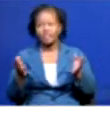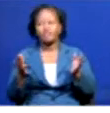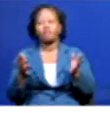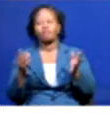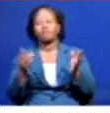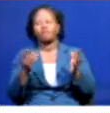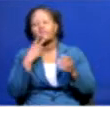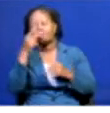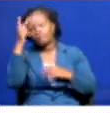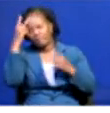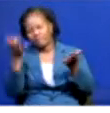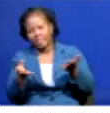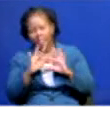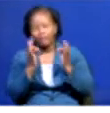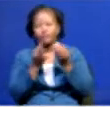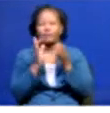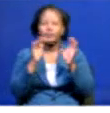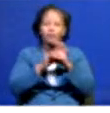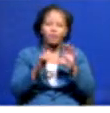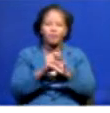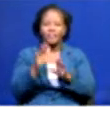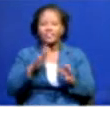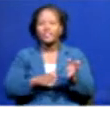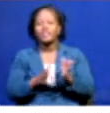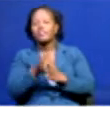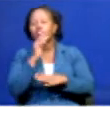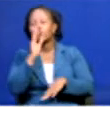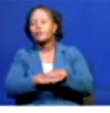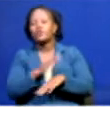guardians, parents, ladies and gentlemen, good afternoon.